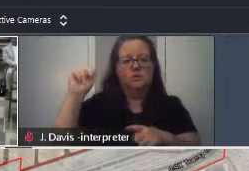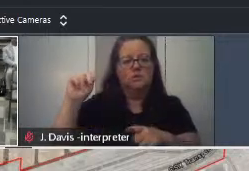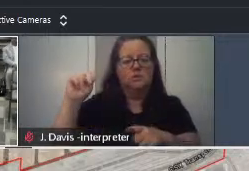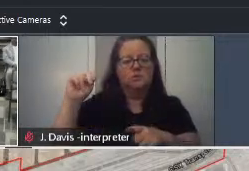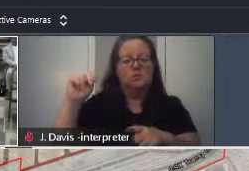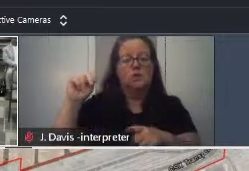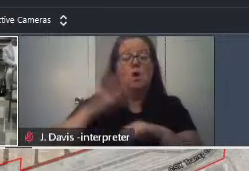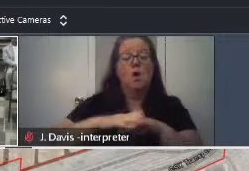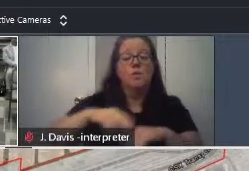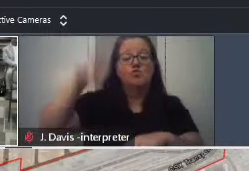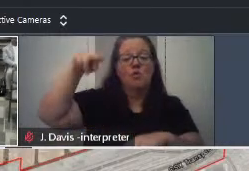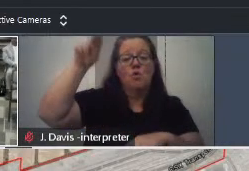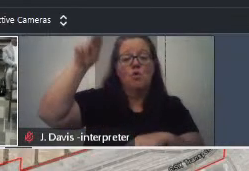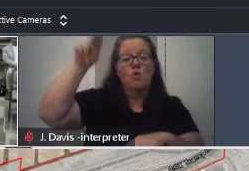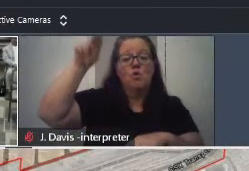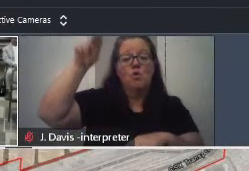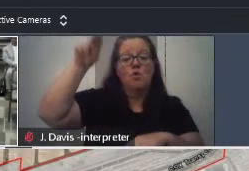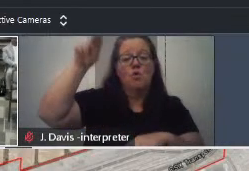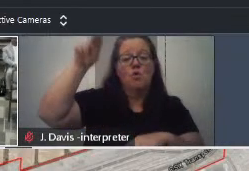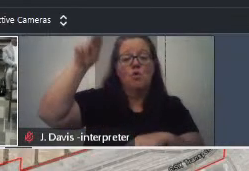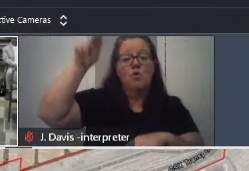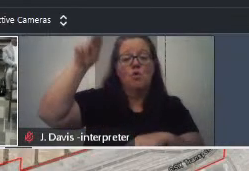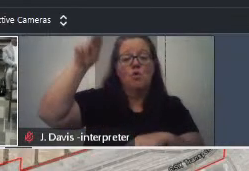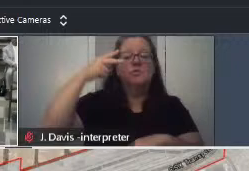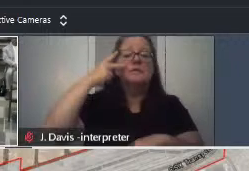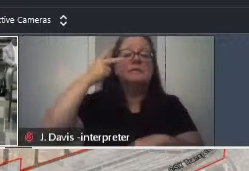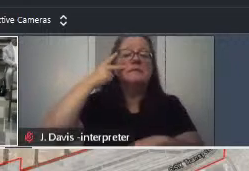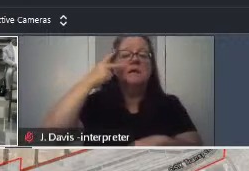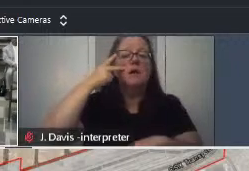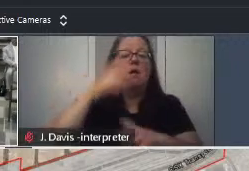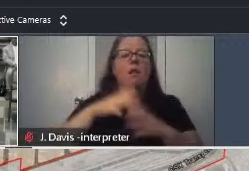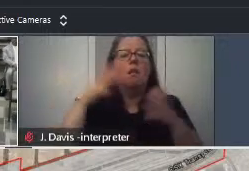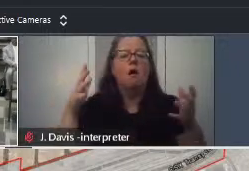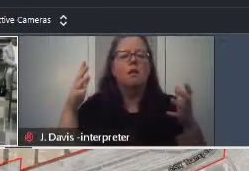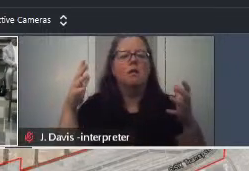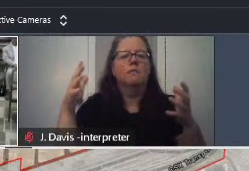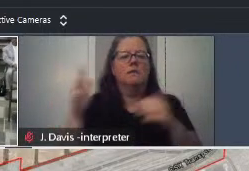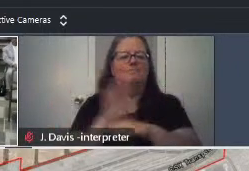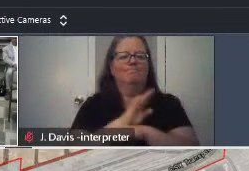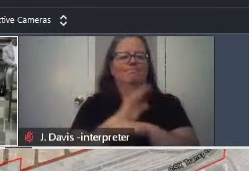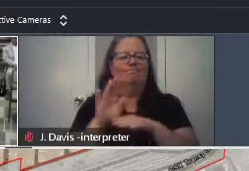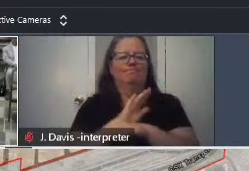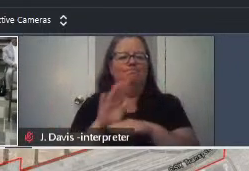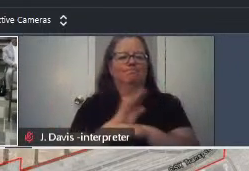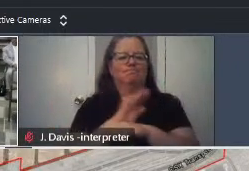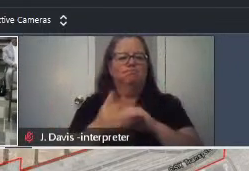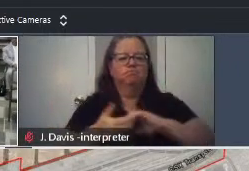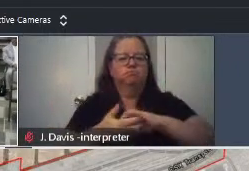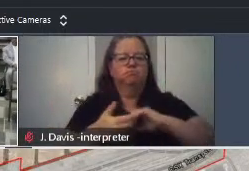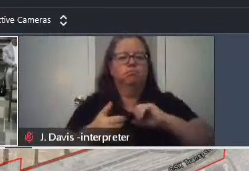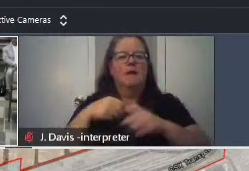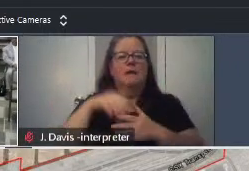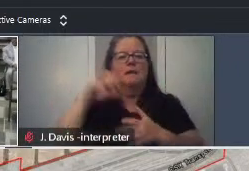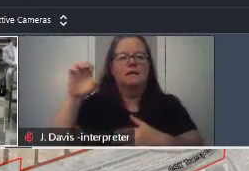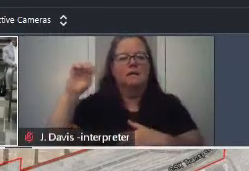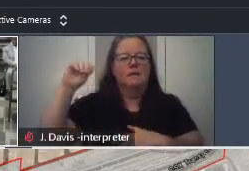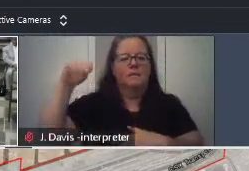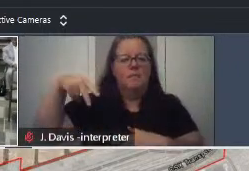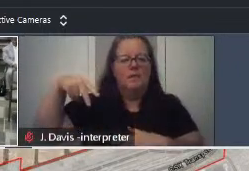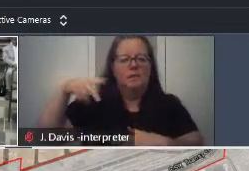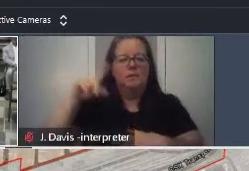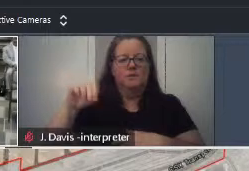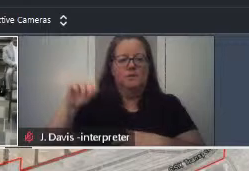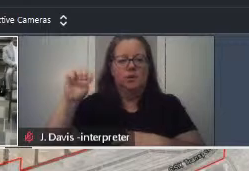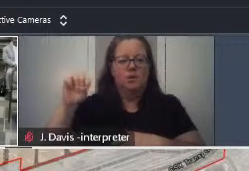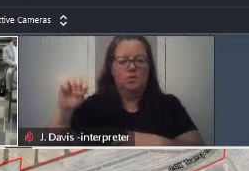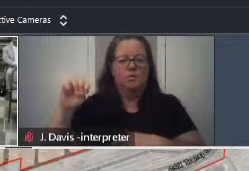north side of the street, as you can see, there's a lot of industrial activity as well as EMP zoning. On the south side, much of